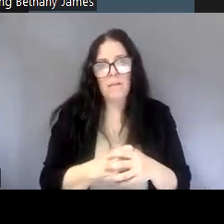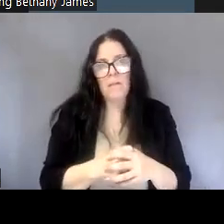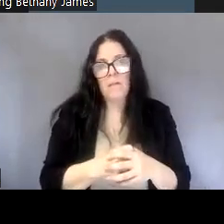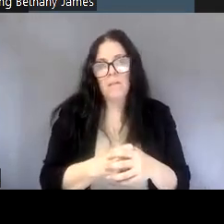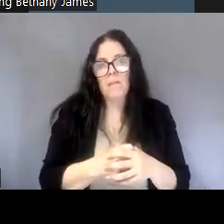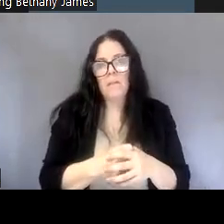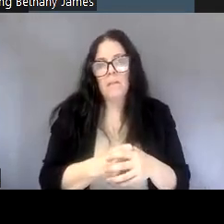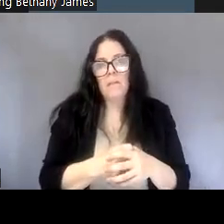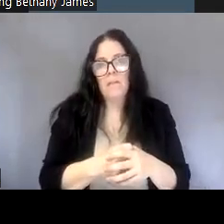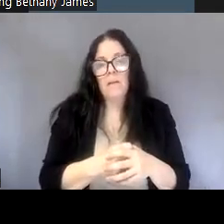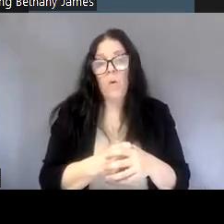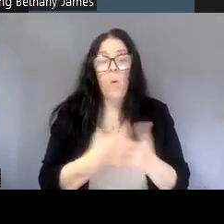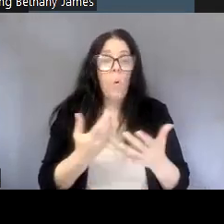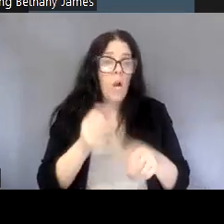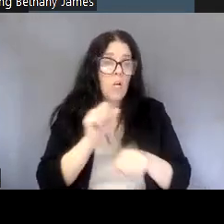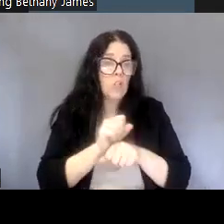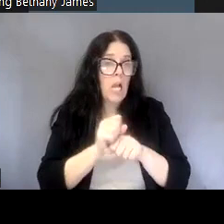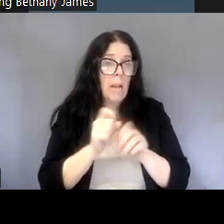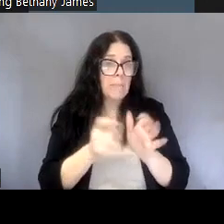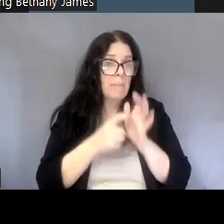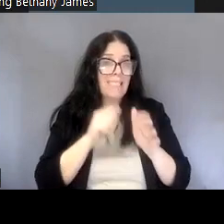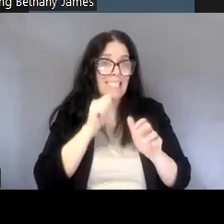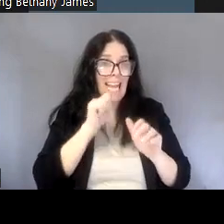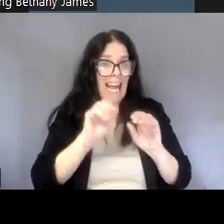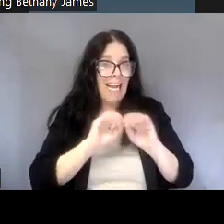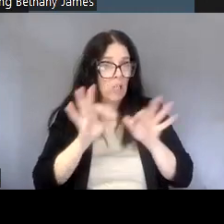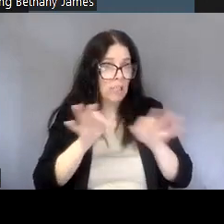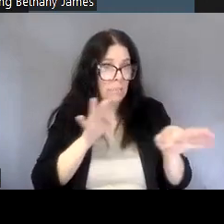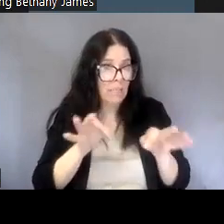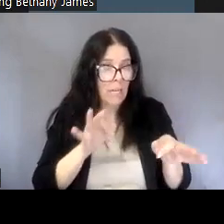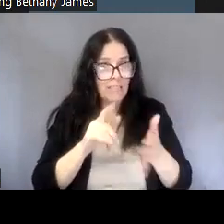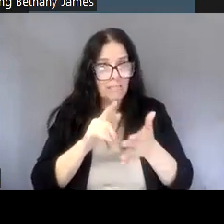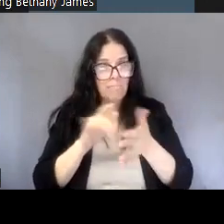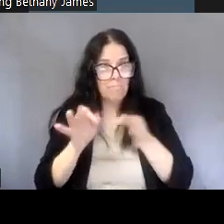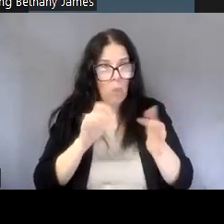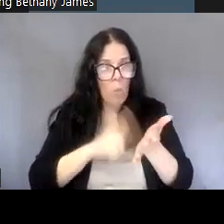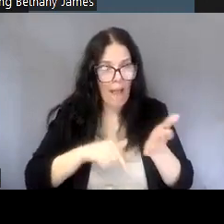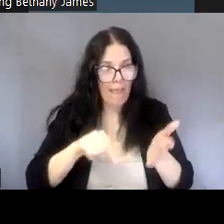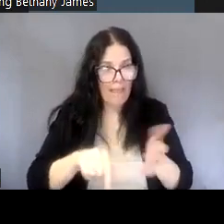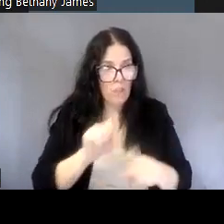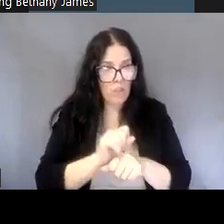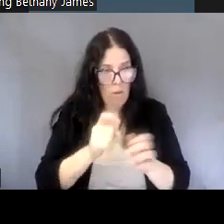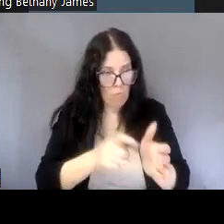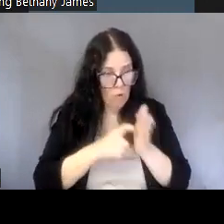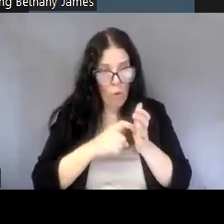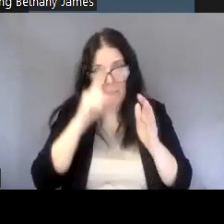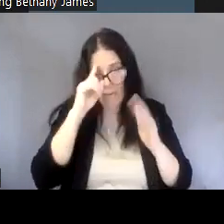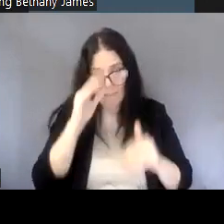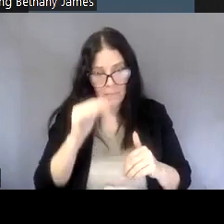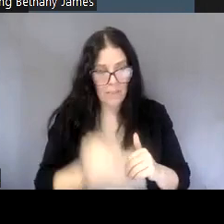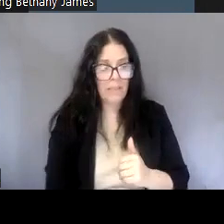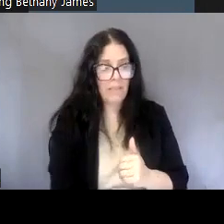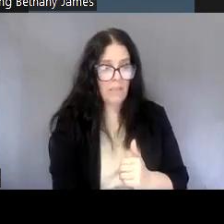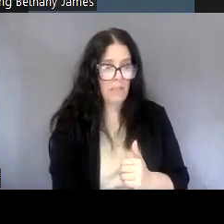not explained well to employees so they understand what the requirements of the job is and entails,